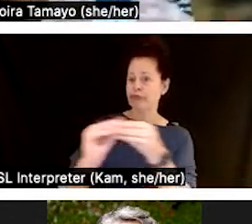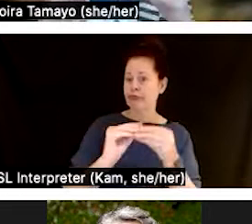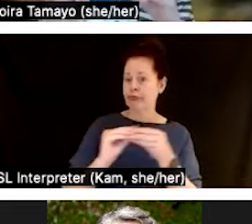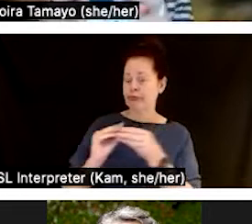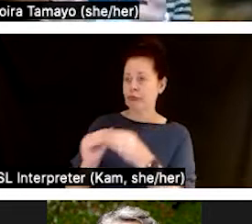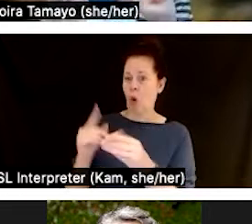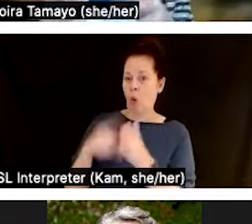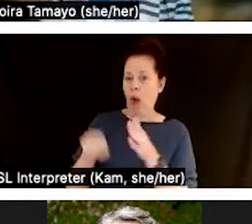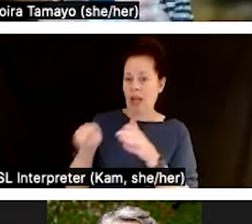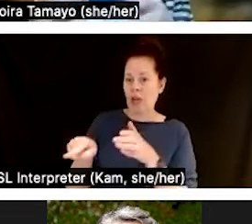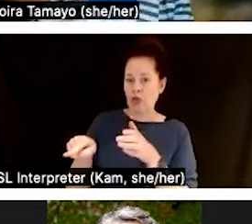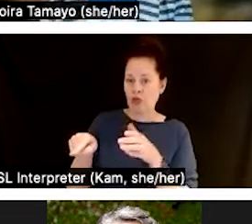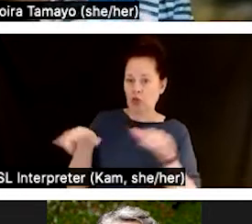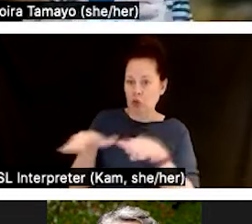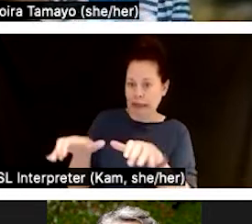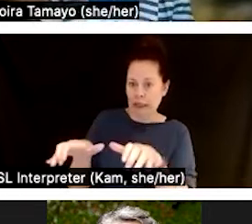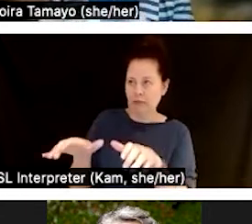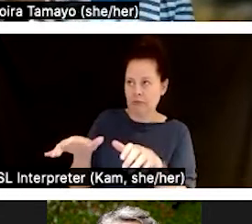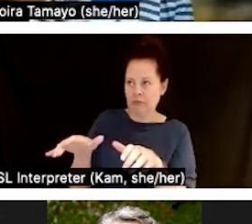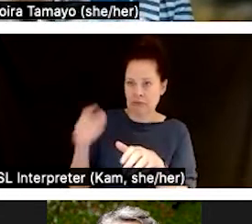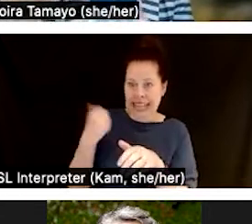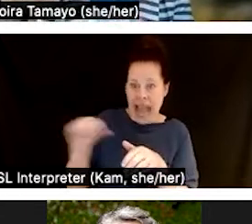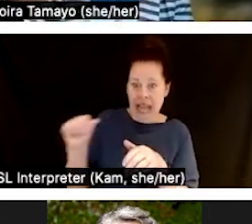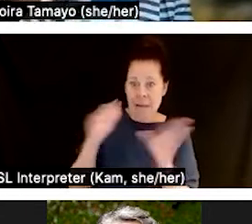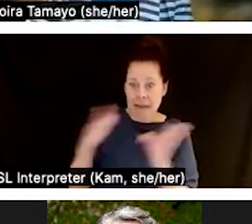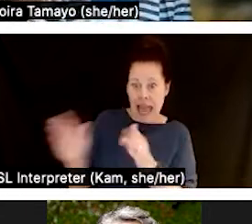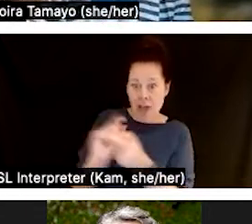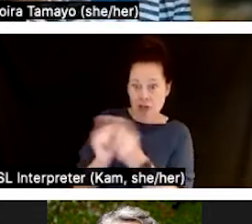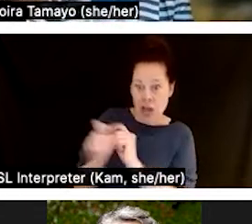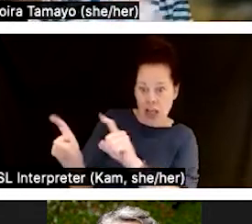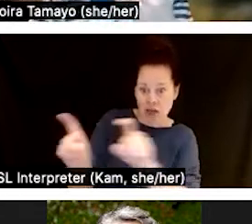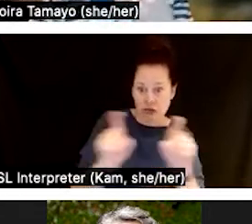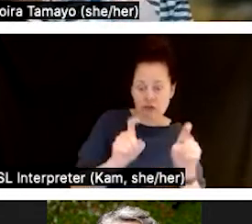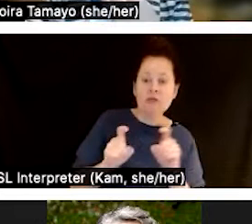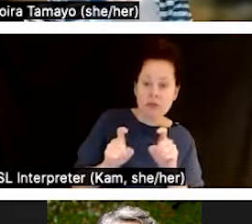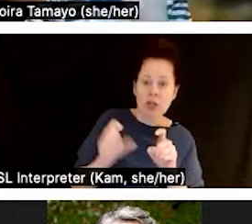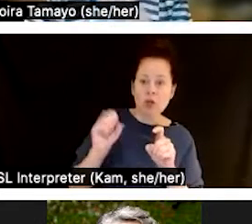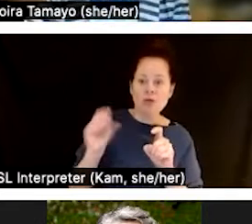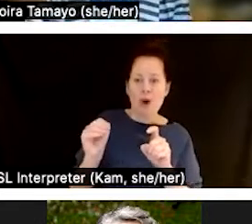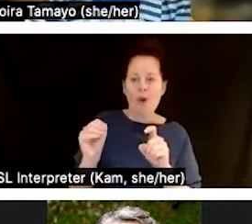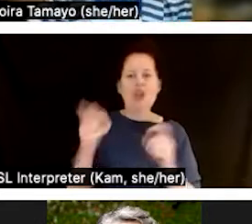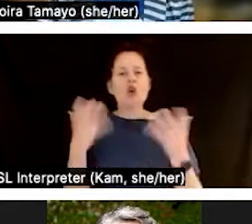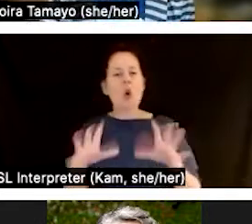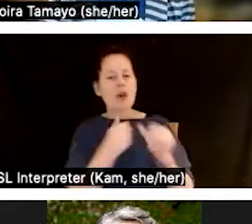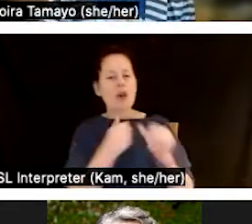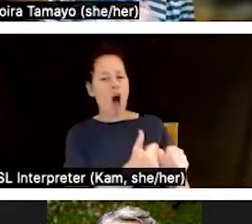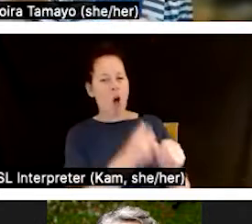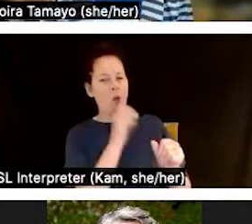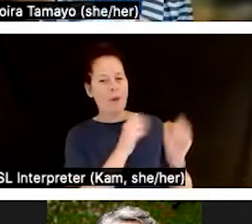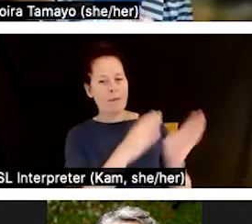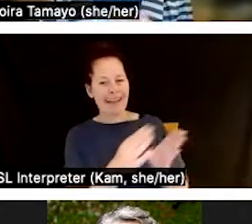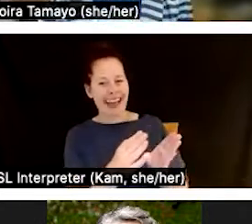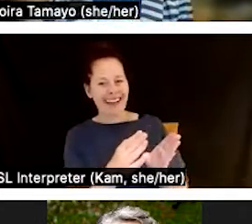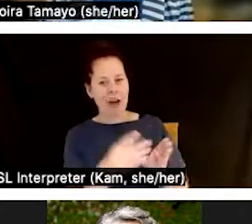that, you may be working following a plan that was created early on, but your perception may have changed and